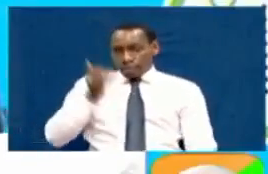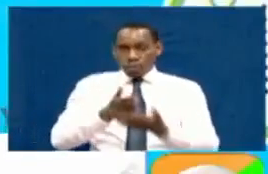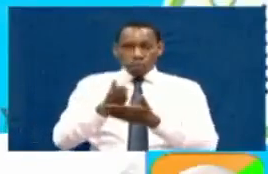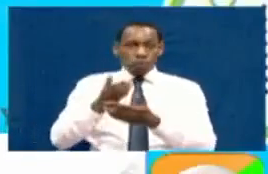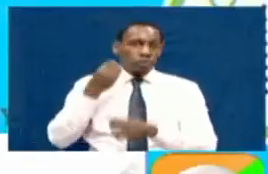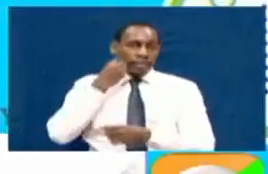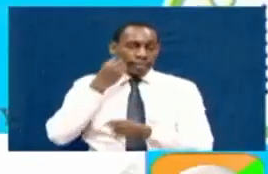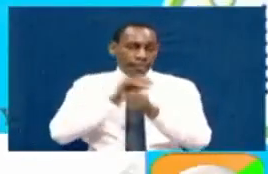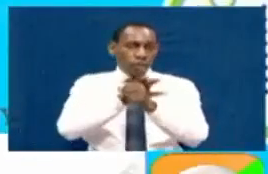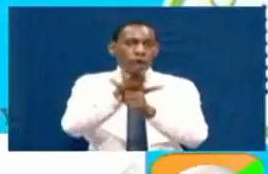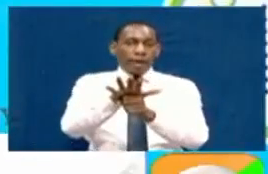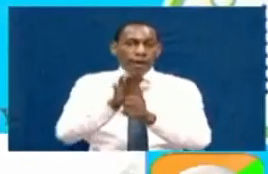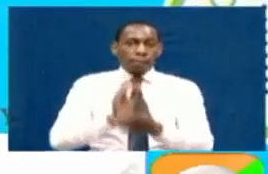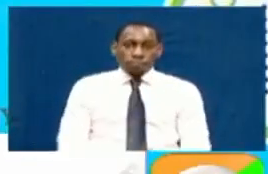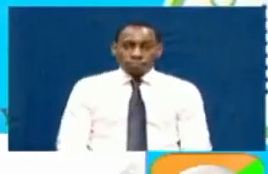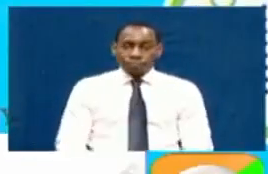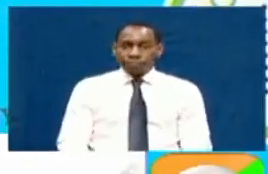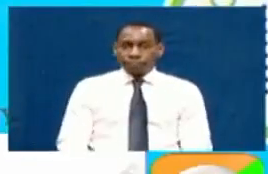this disease,